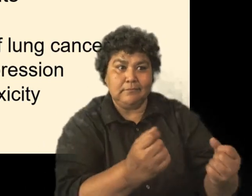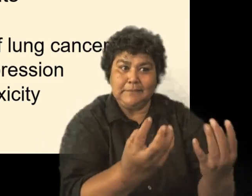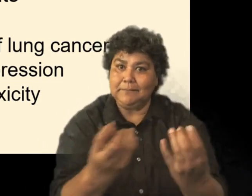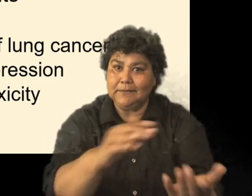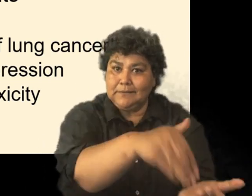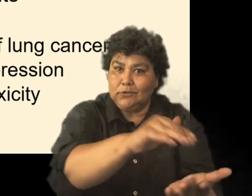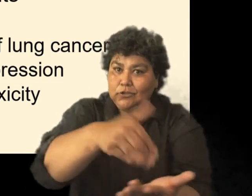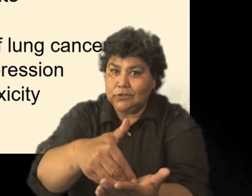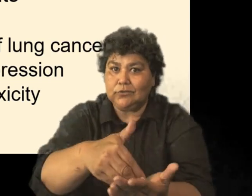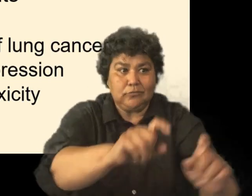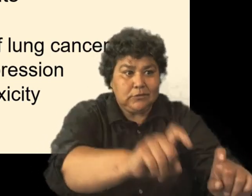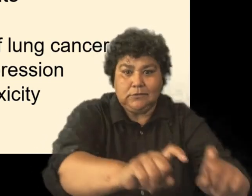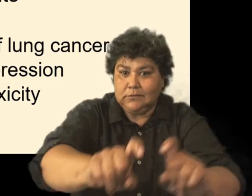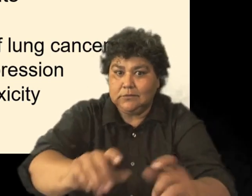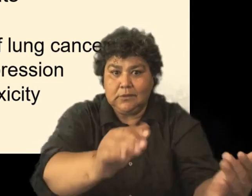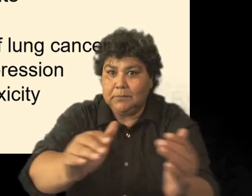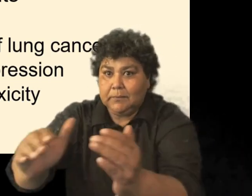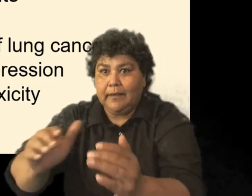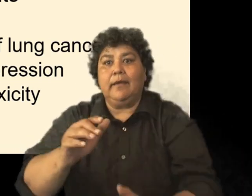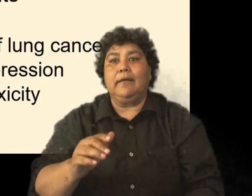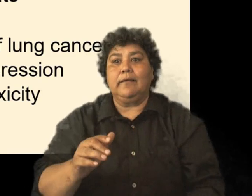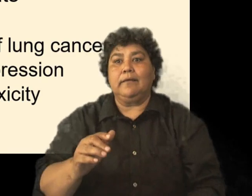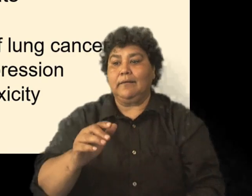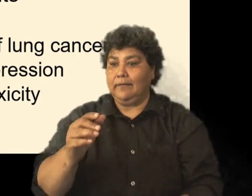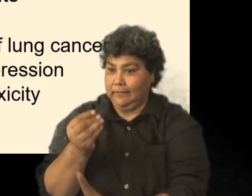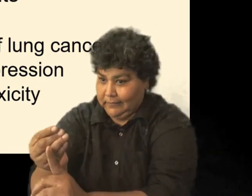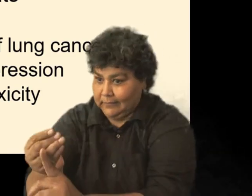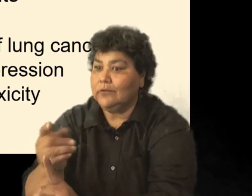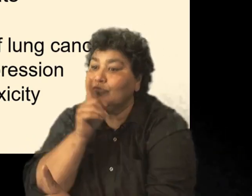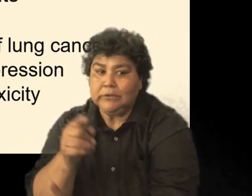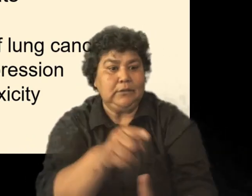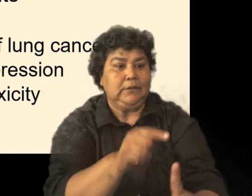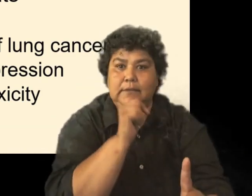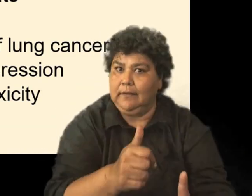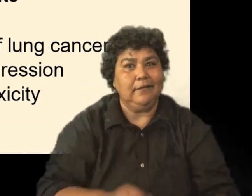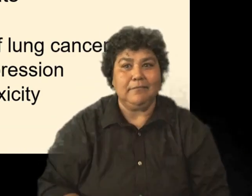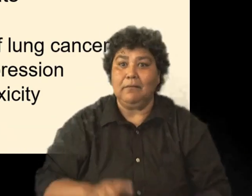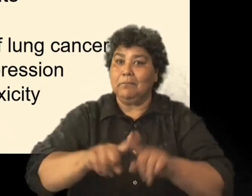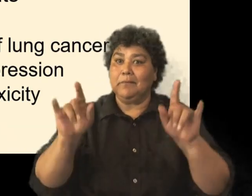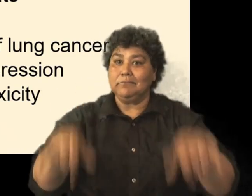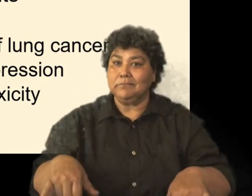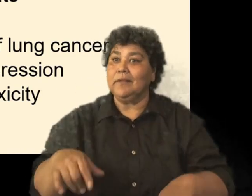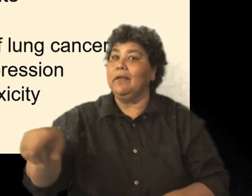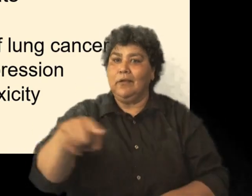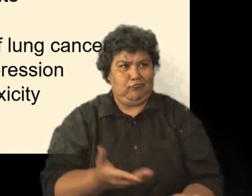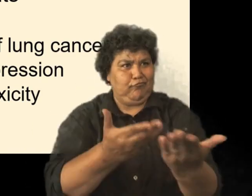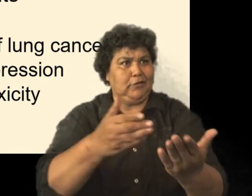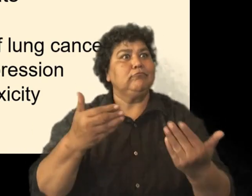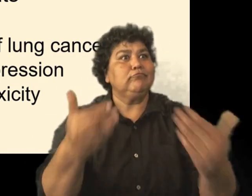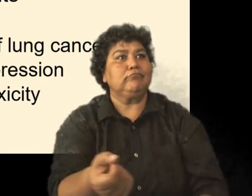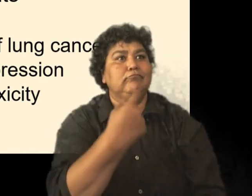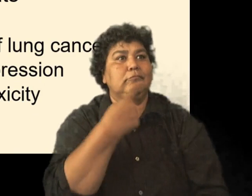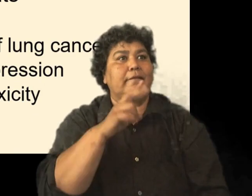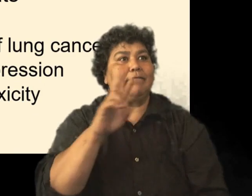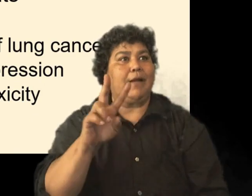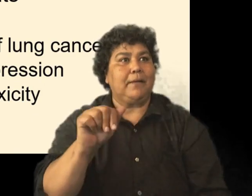some physicians recommended vitamin A despite the lack of consensus as to whether that was a good idea. More recent